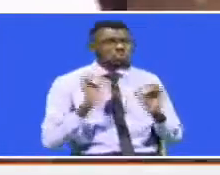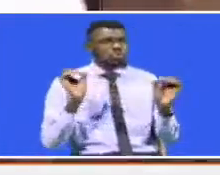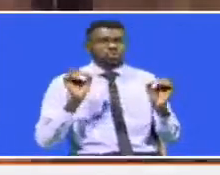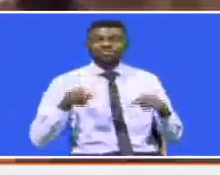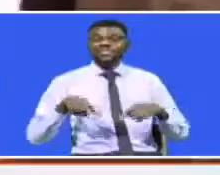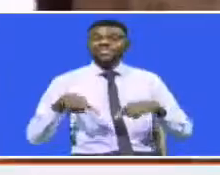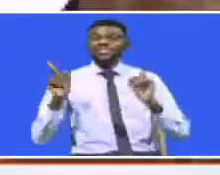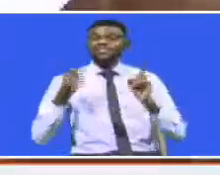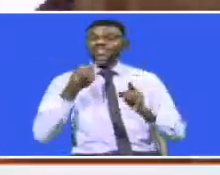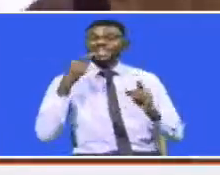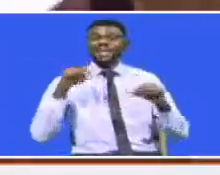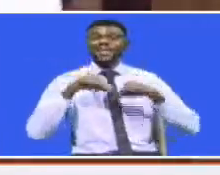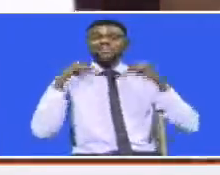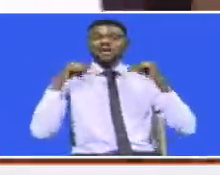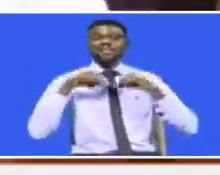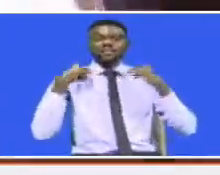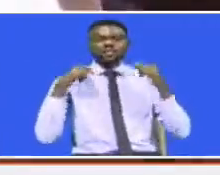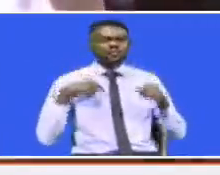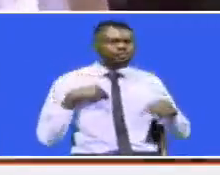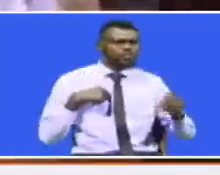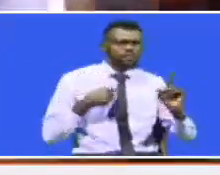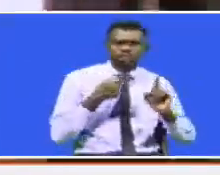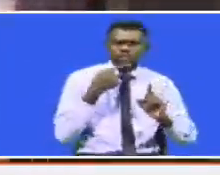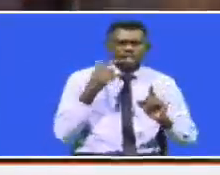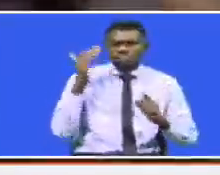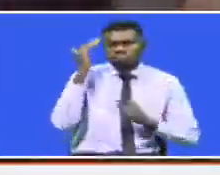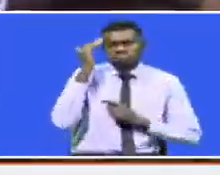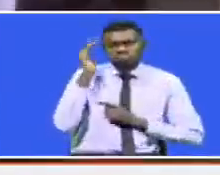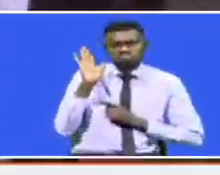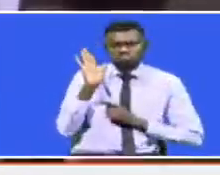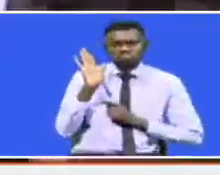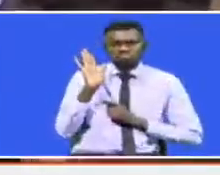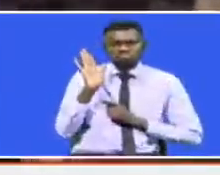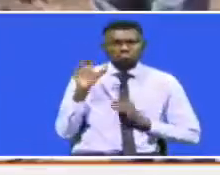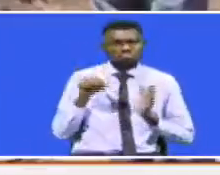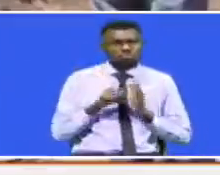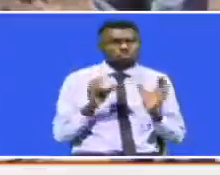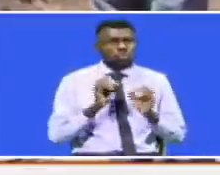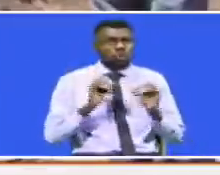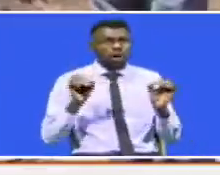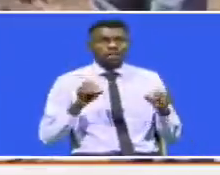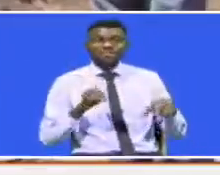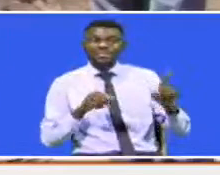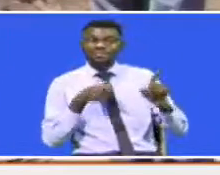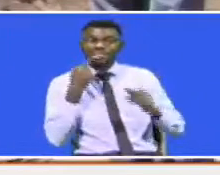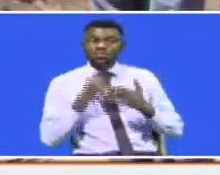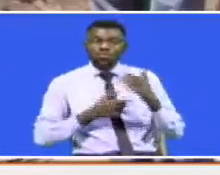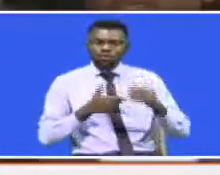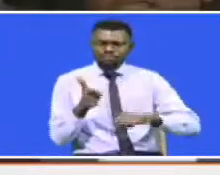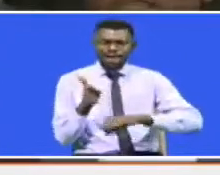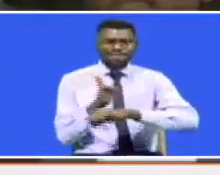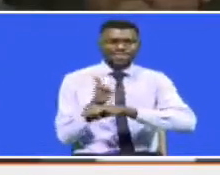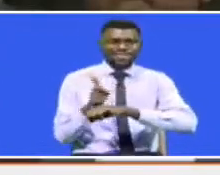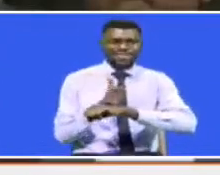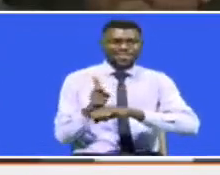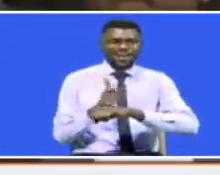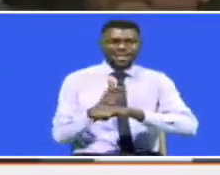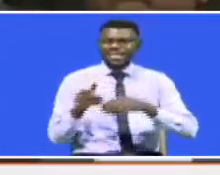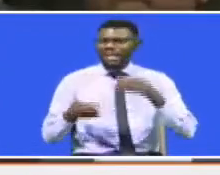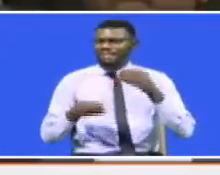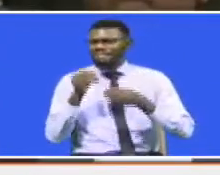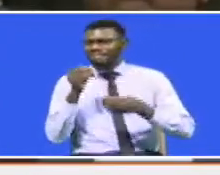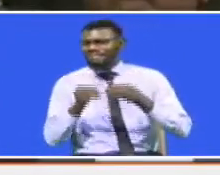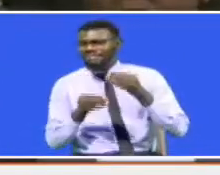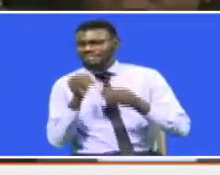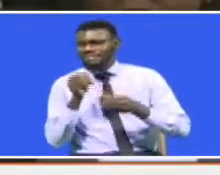pastor, stated that he had no knowledge of the incident in question and claimed that the video footage had been tampered with. No, I never